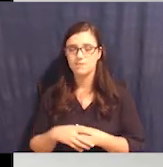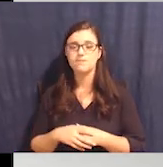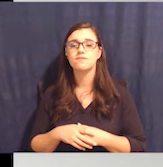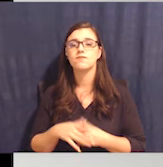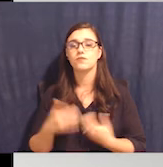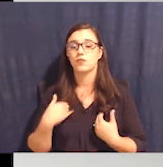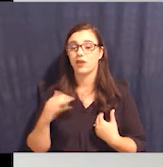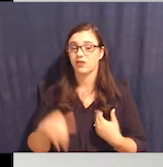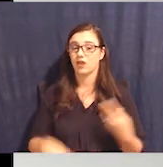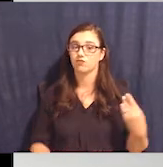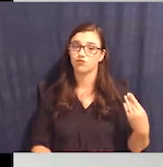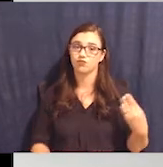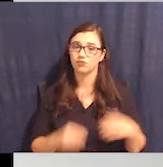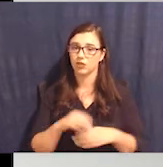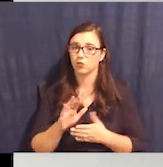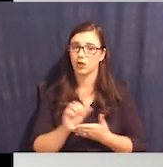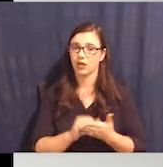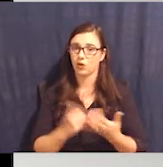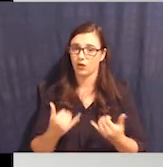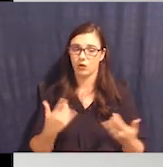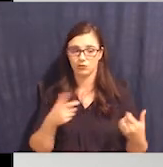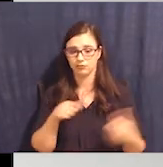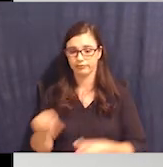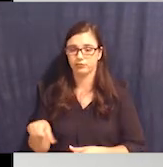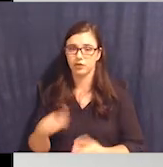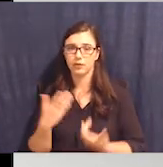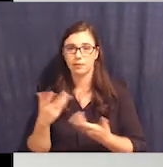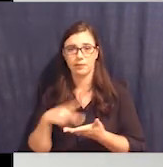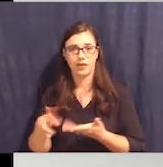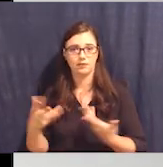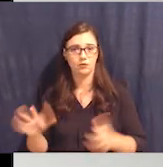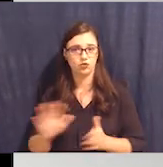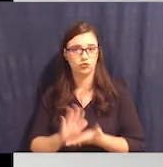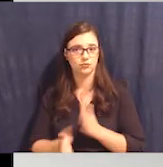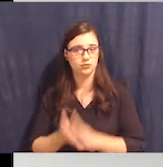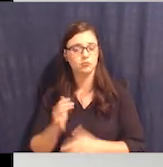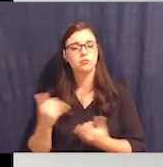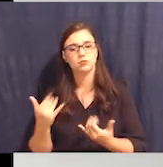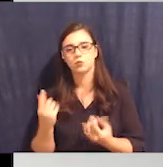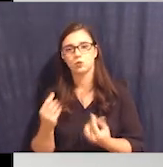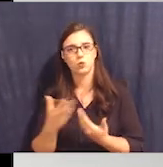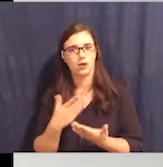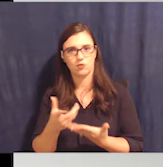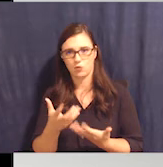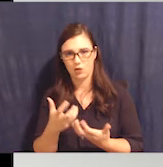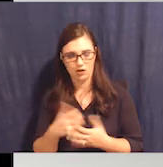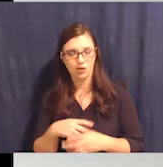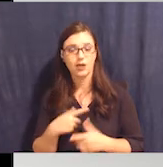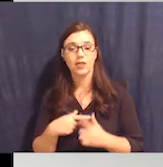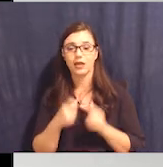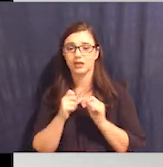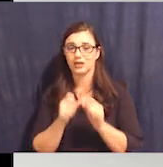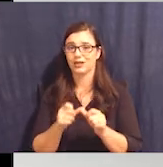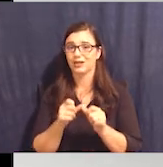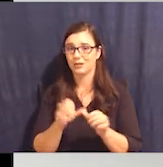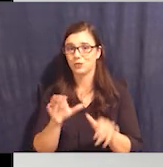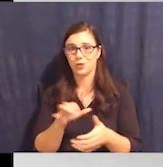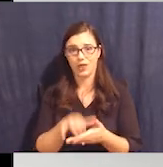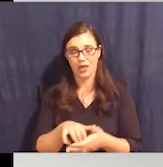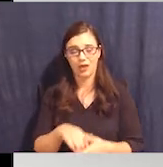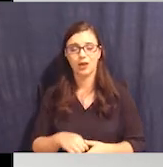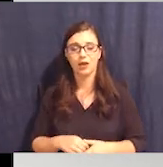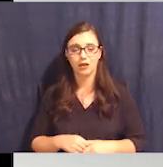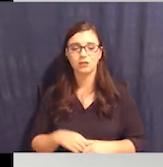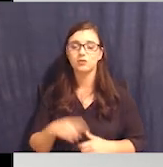And then you have that in your account now because he's paid it to you. Then you can do whatever you want with it. And then keep doing